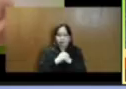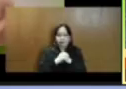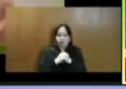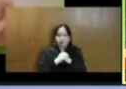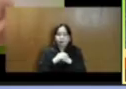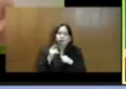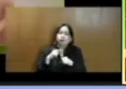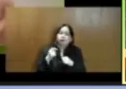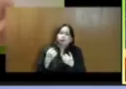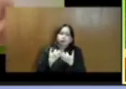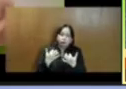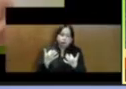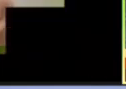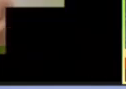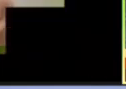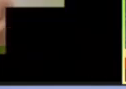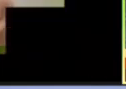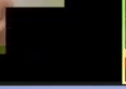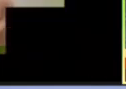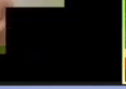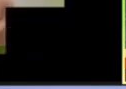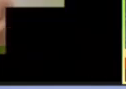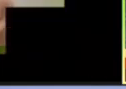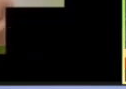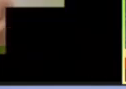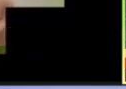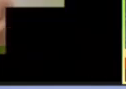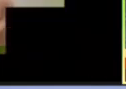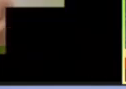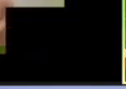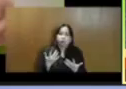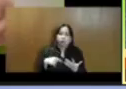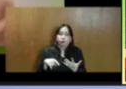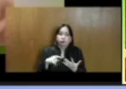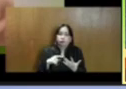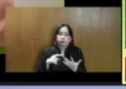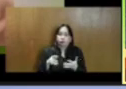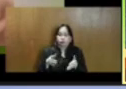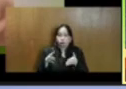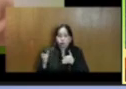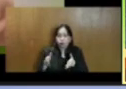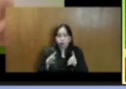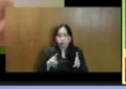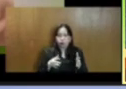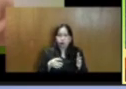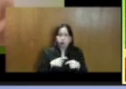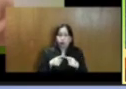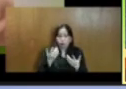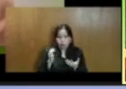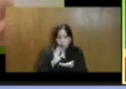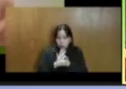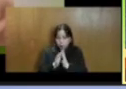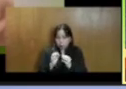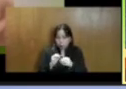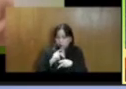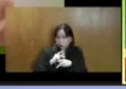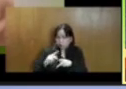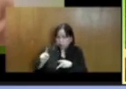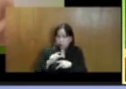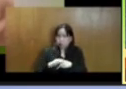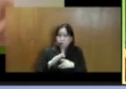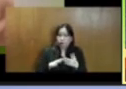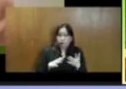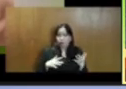the audience, okay, the mode of presentation, do you want to be more professional, more jovial,